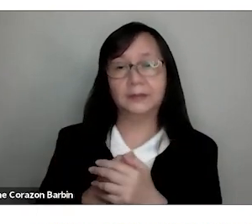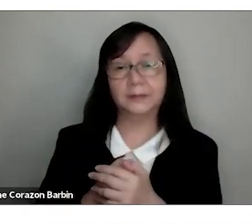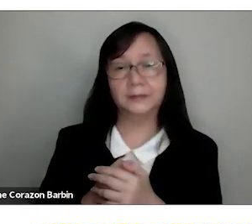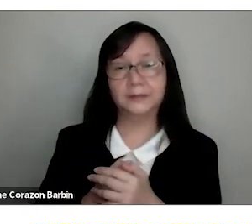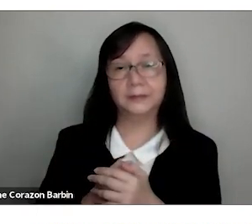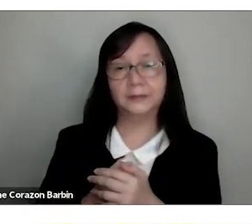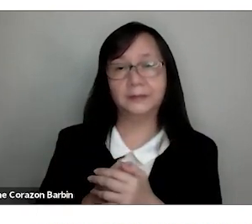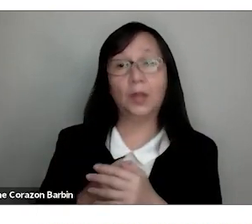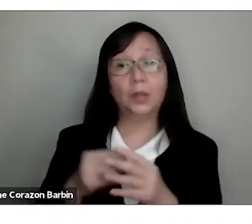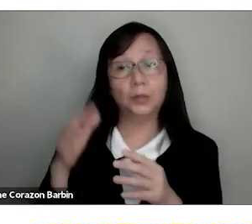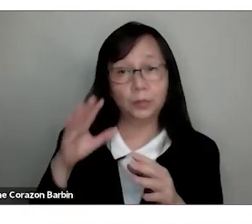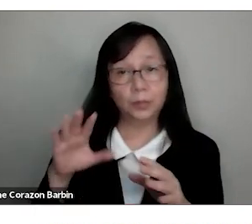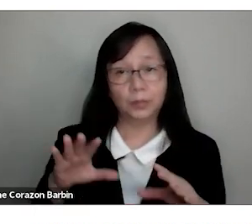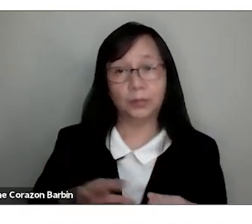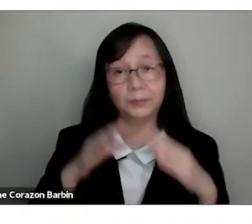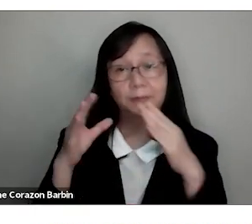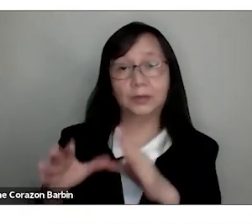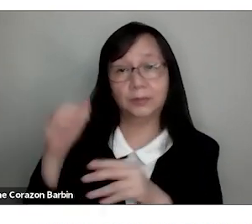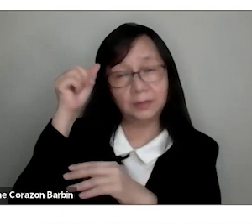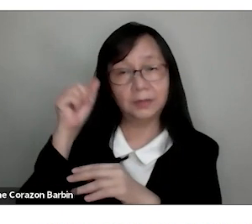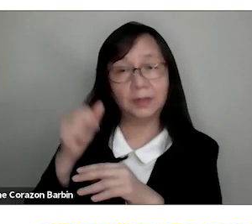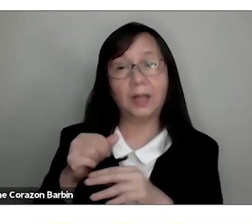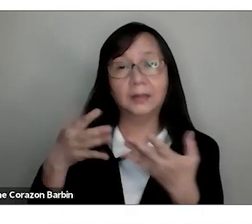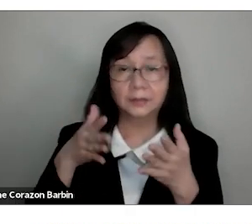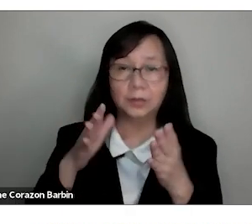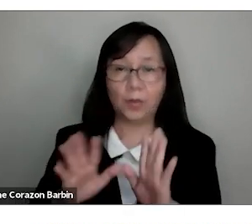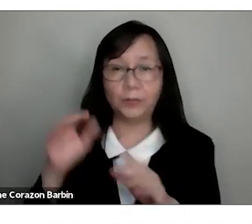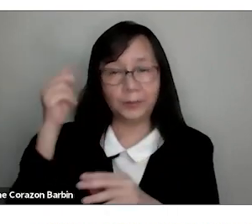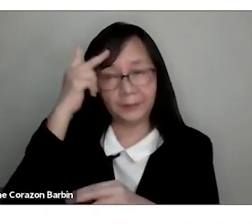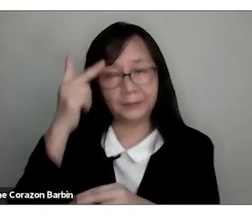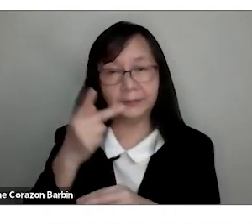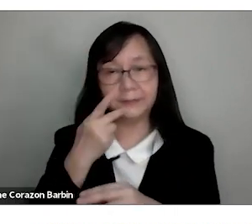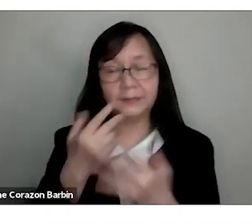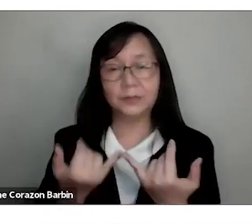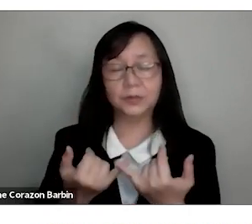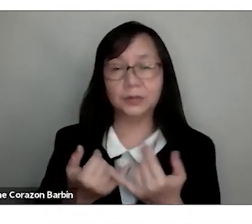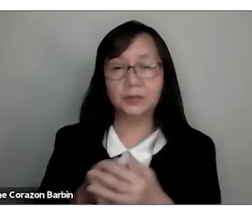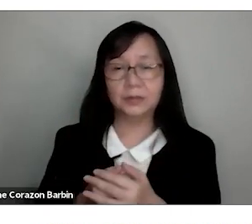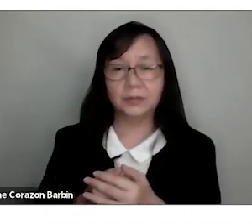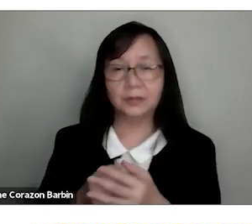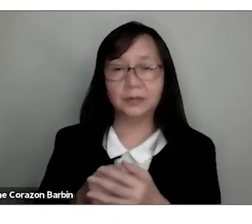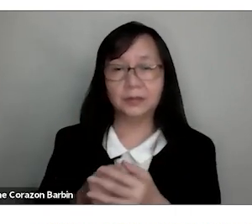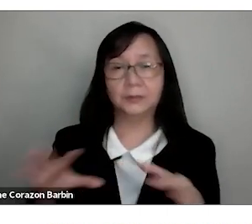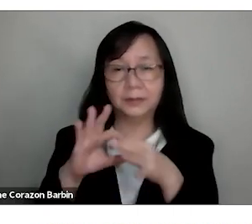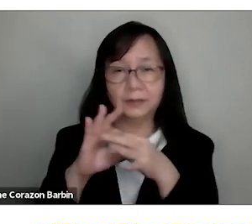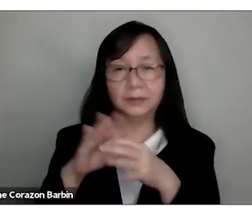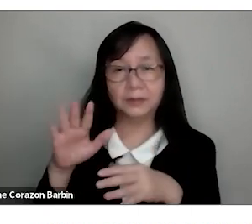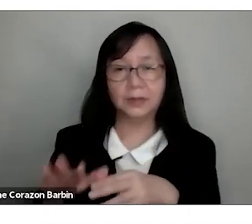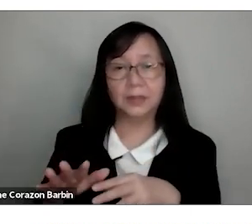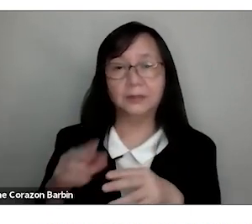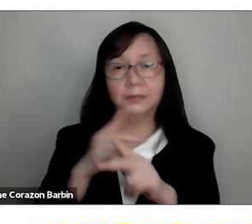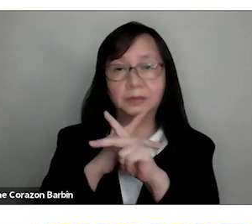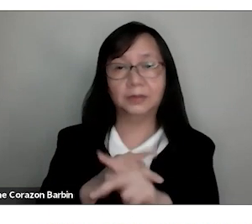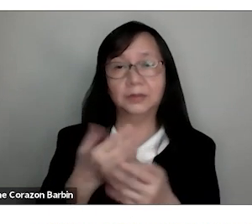the commitment of the adults, and the consent from the parents, and also it also incorporated the child protection documents is